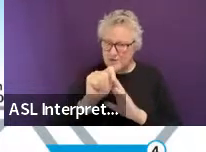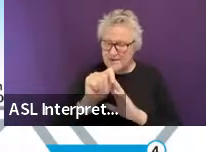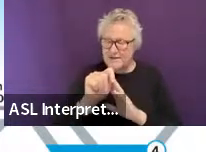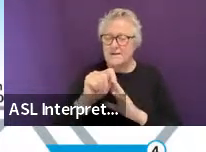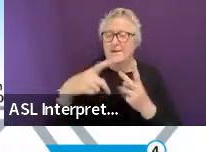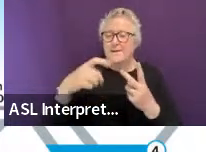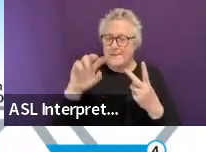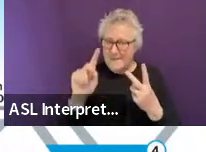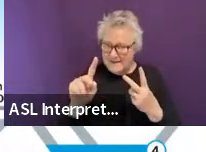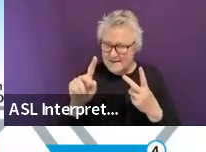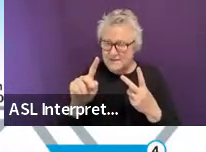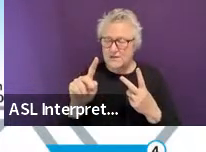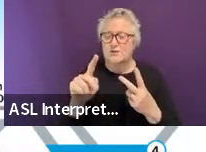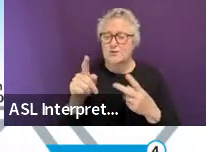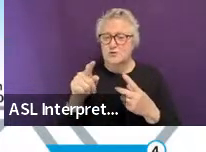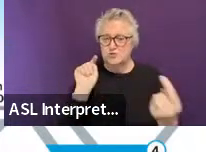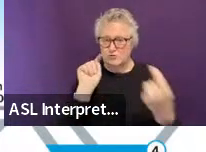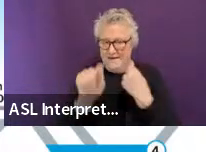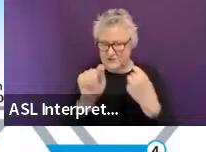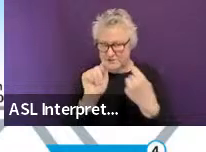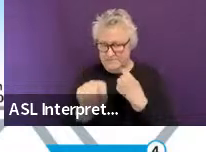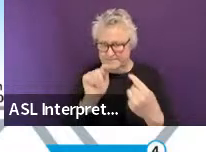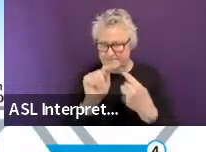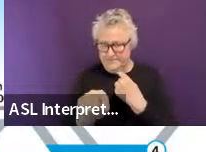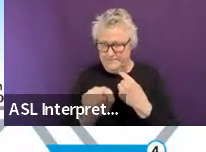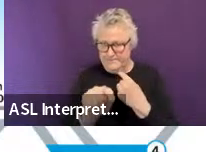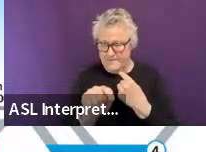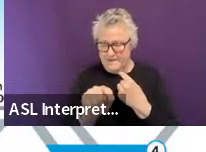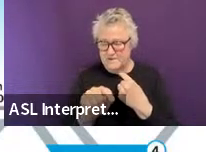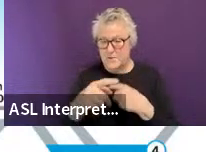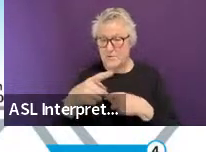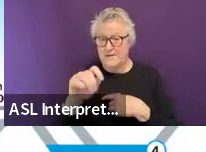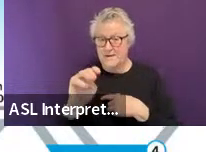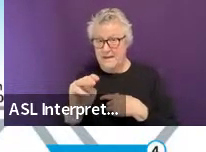two, and then PM peak northbound is on the bottom two.